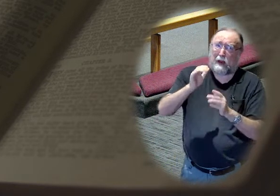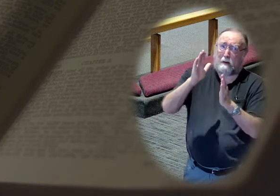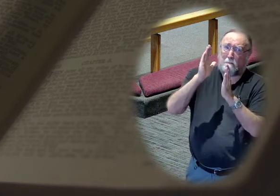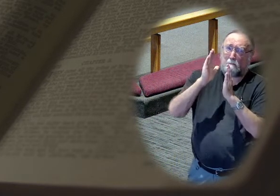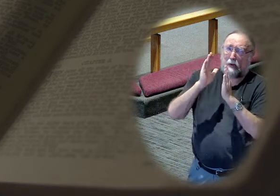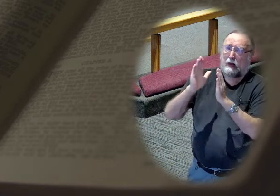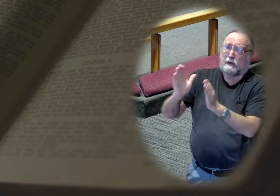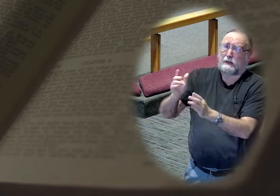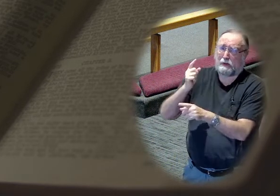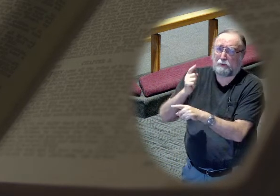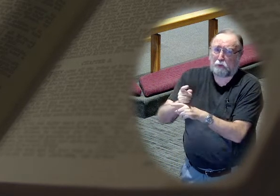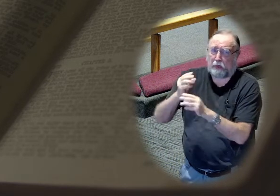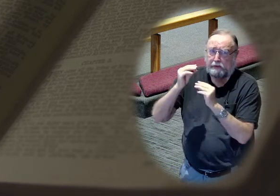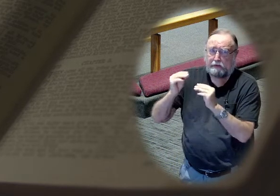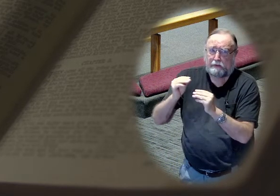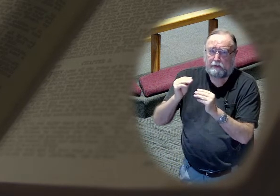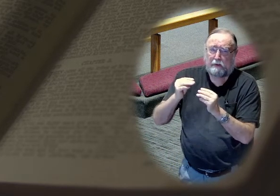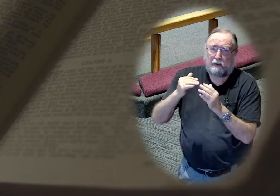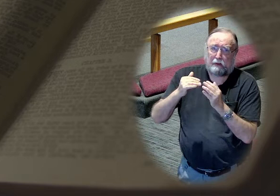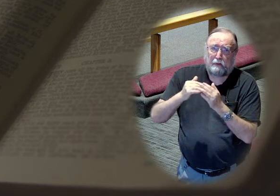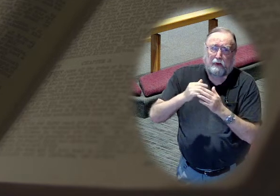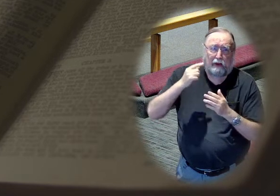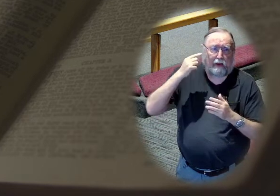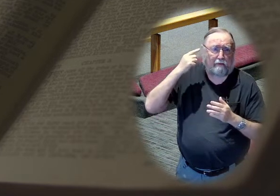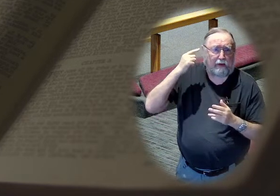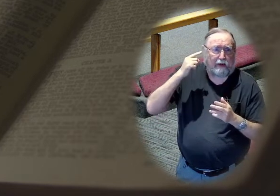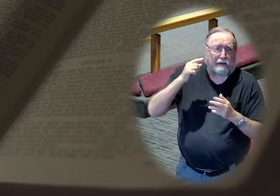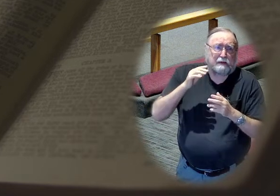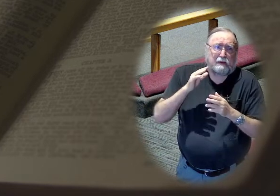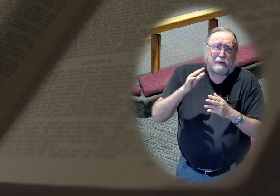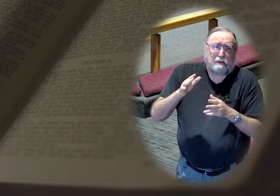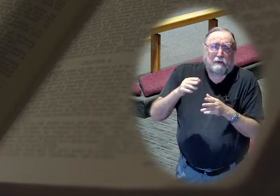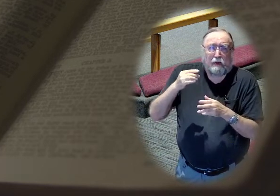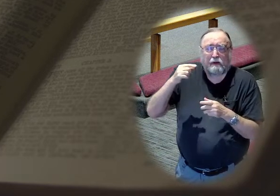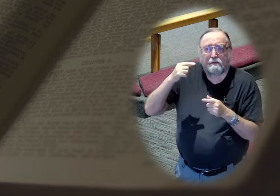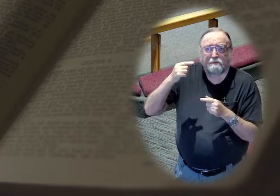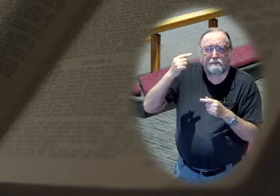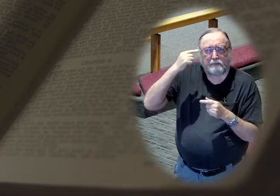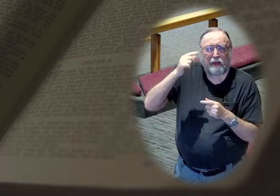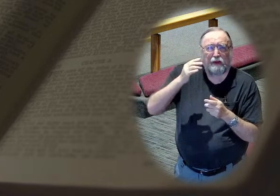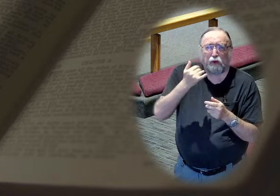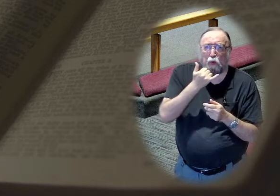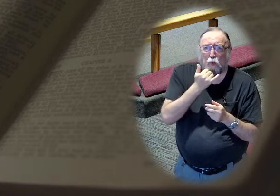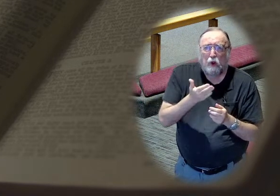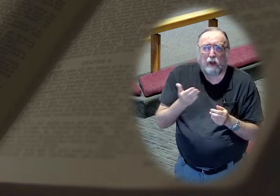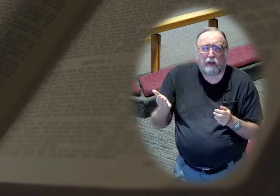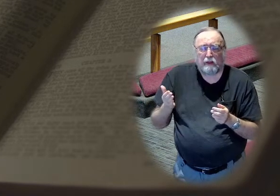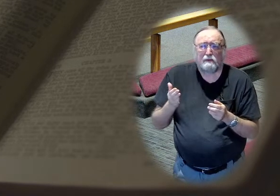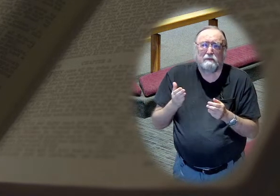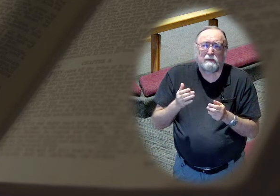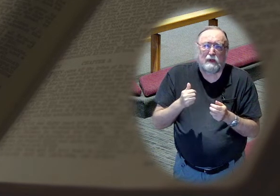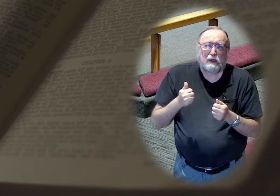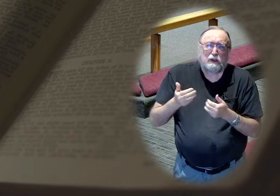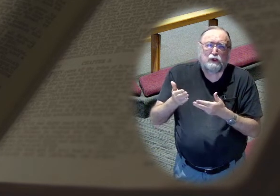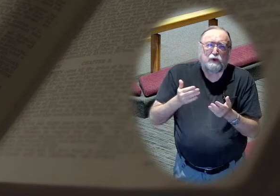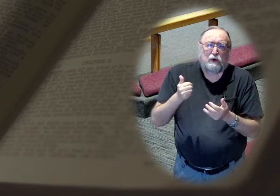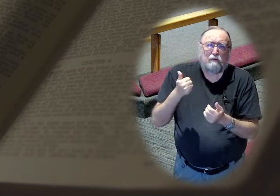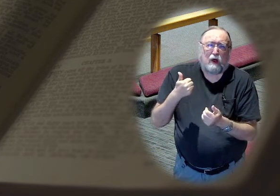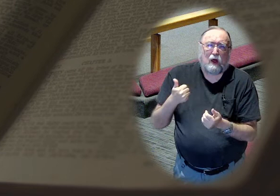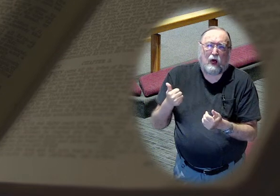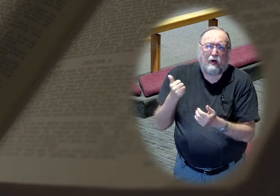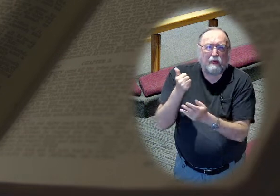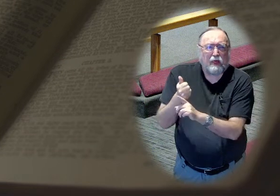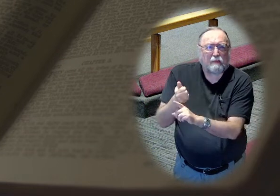teaching, but having itching ears, they will accumulate for themselves teachers to suit their own passions, and will turn away